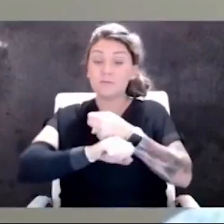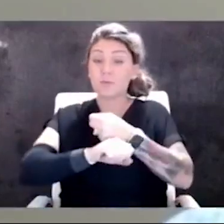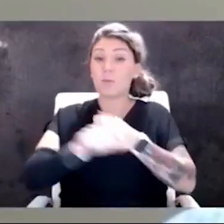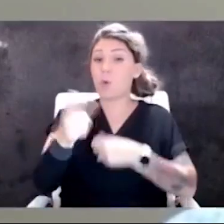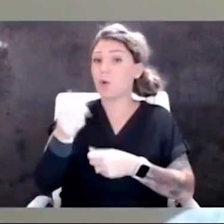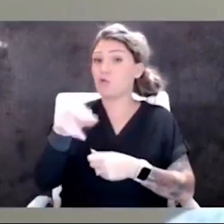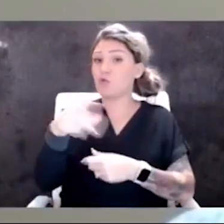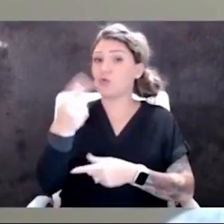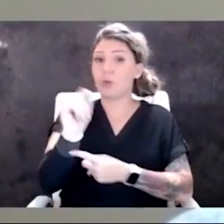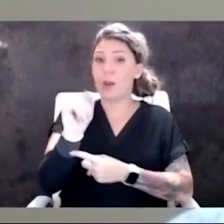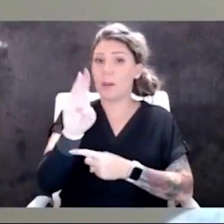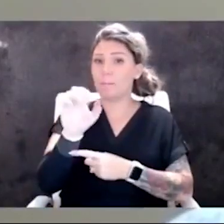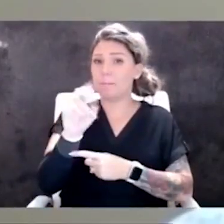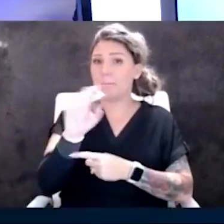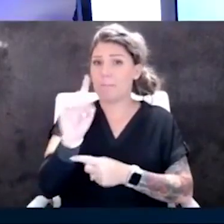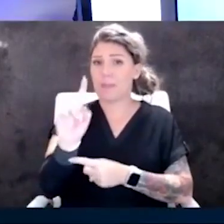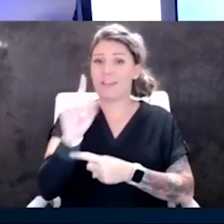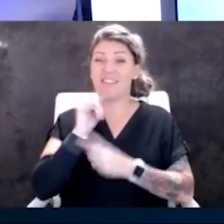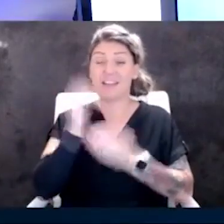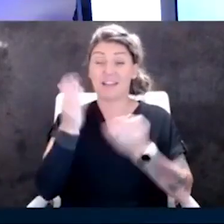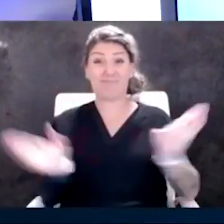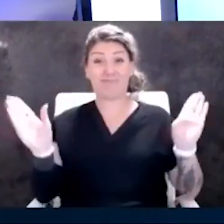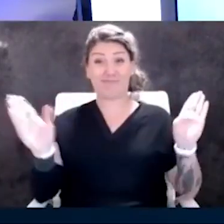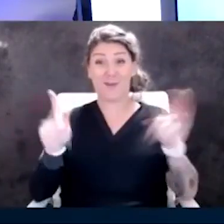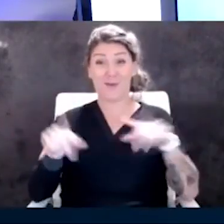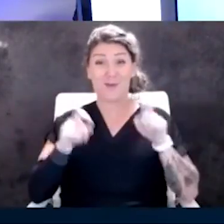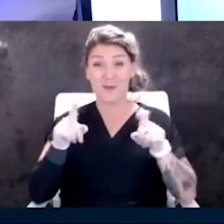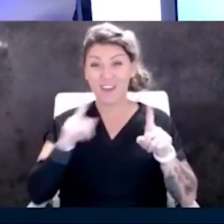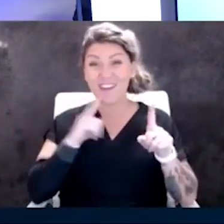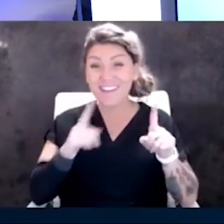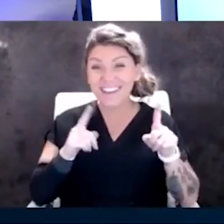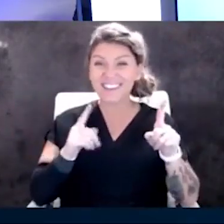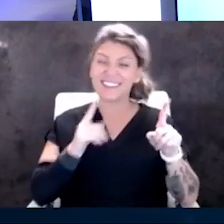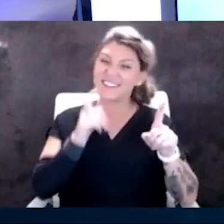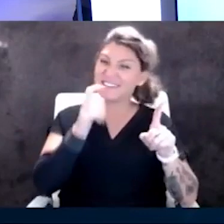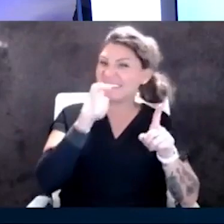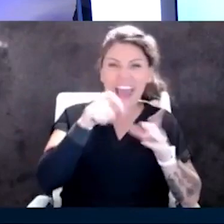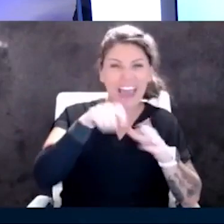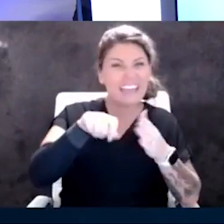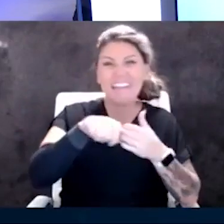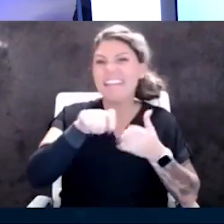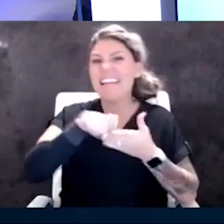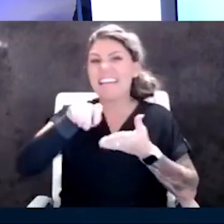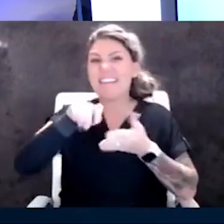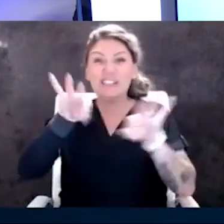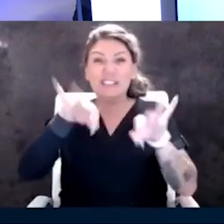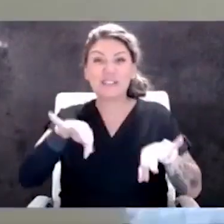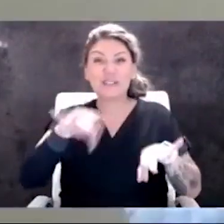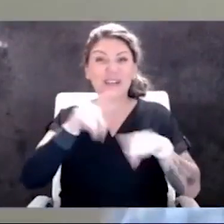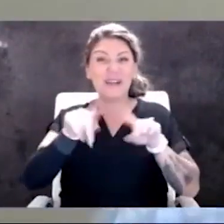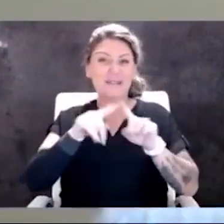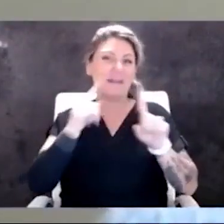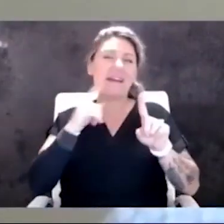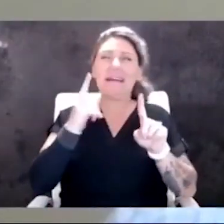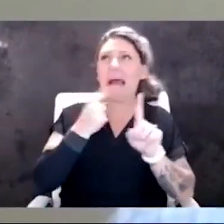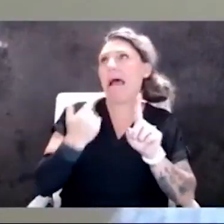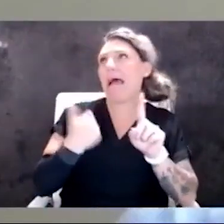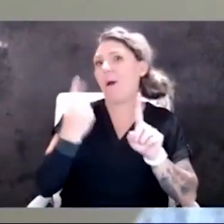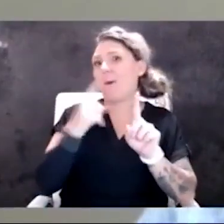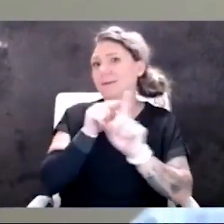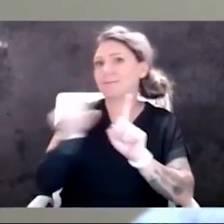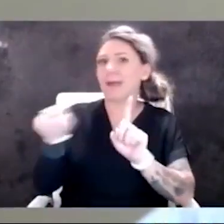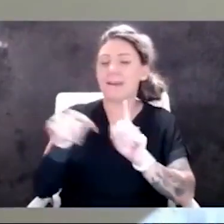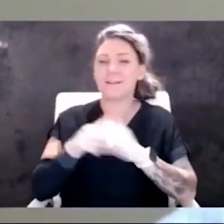That's a broad-ranging question. It wasn't on the script, but you know me, I never go by script, so. That's okay. I